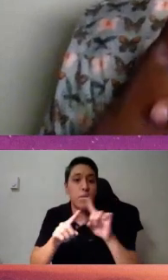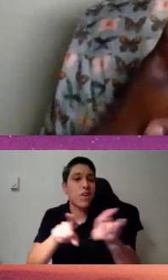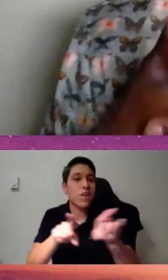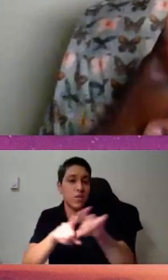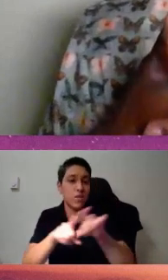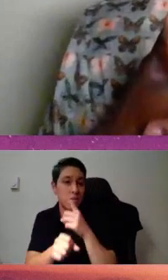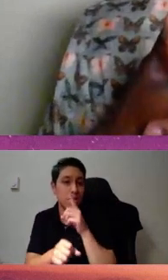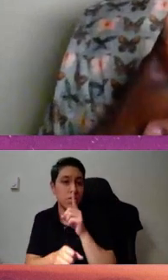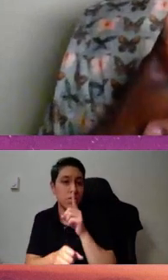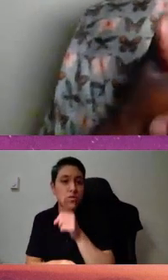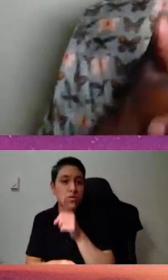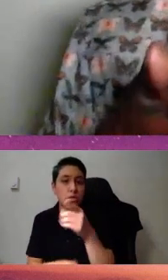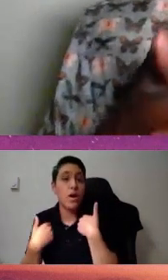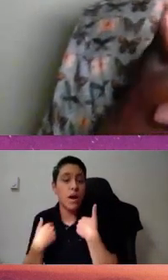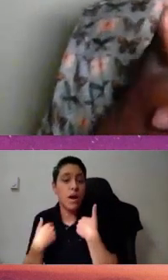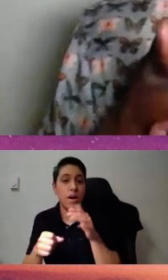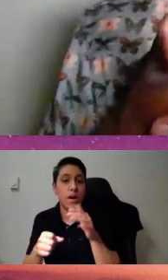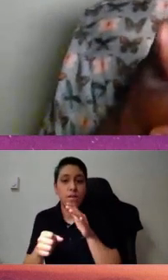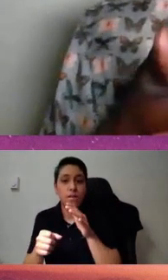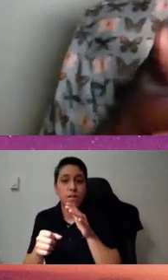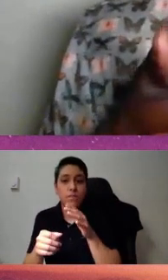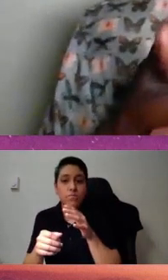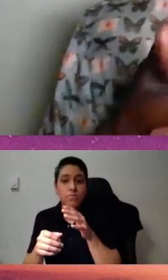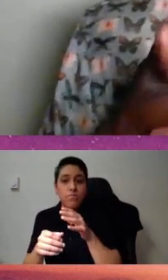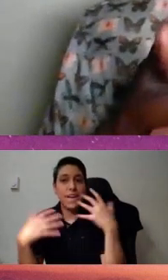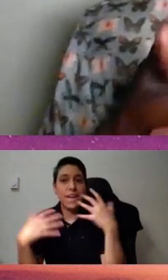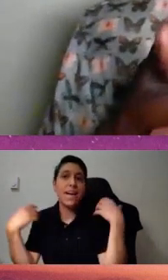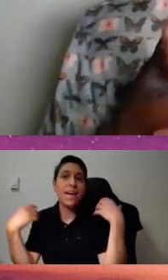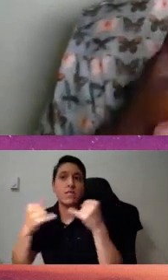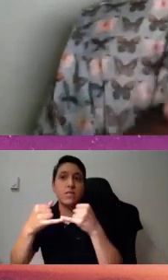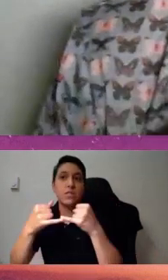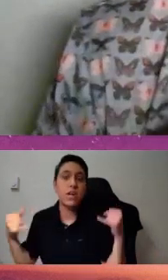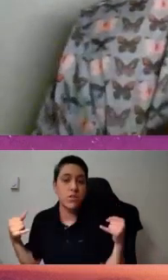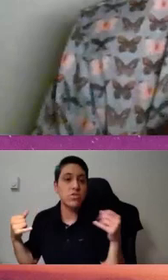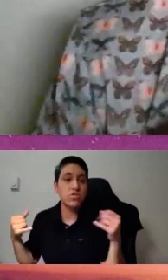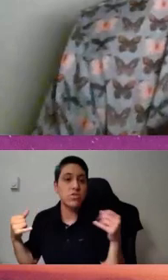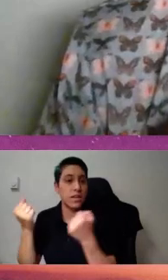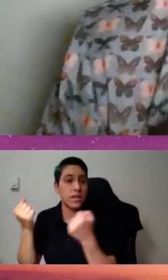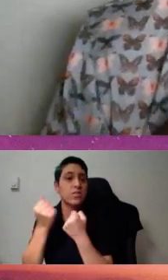that you're supported to have boundaries that help you sustain yourself and your community?